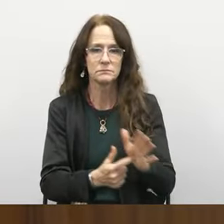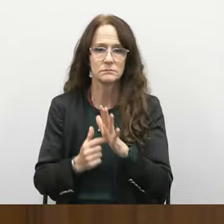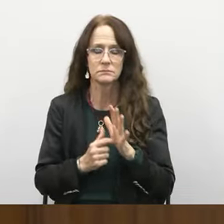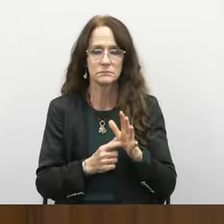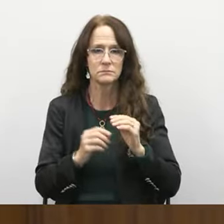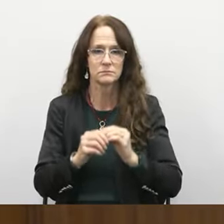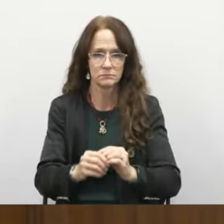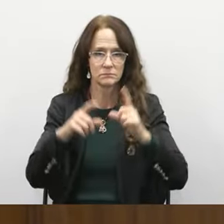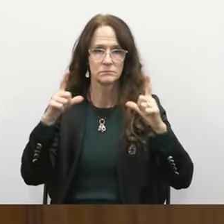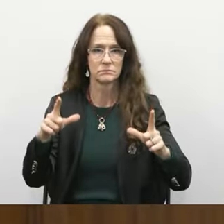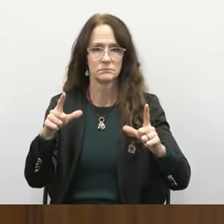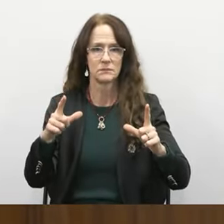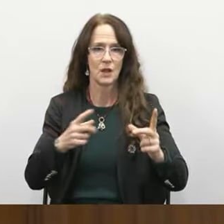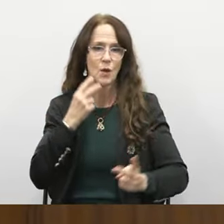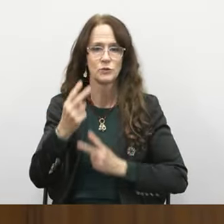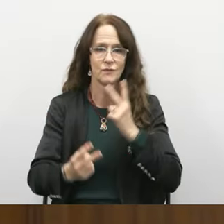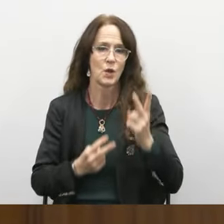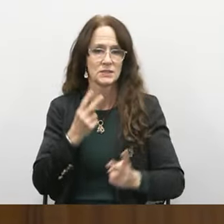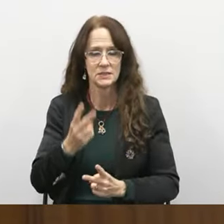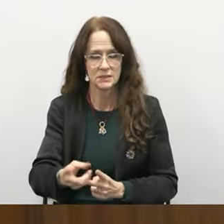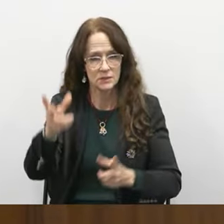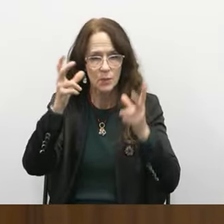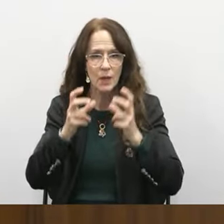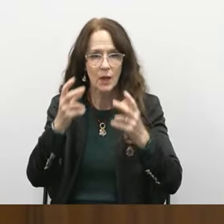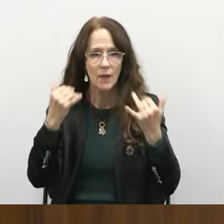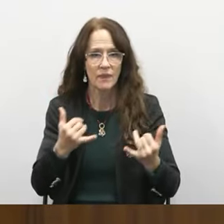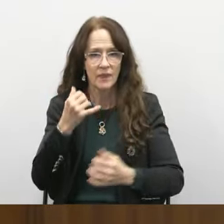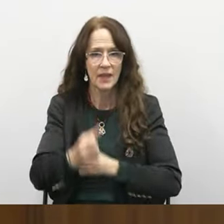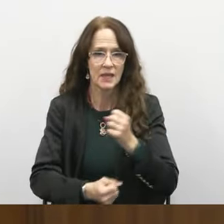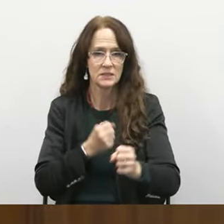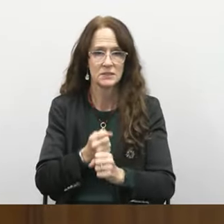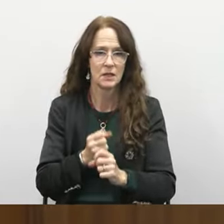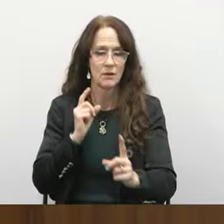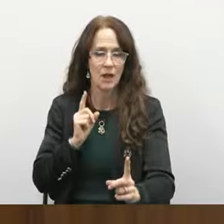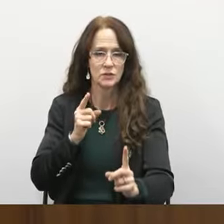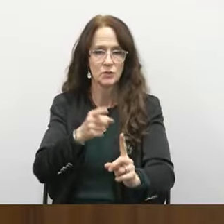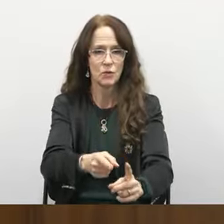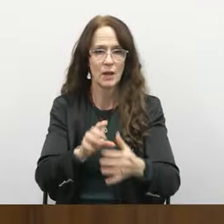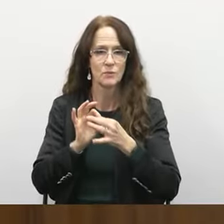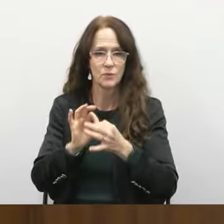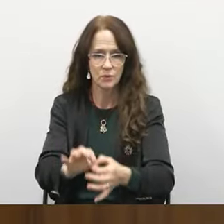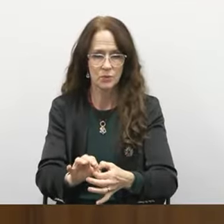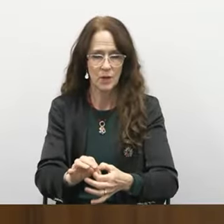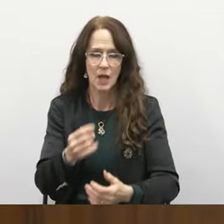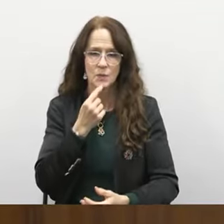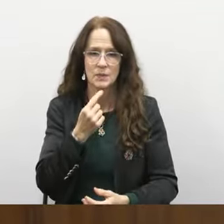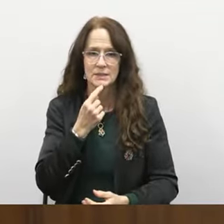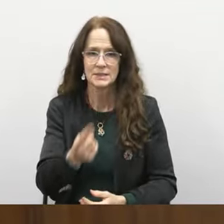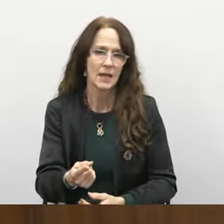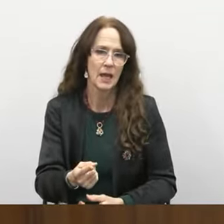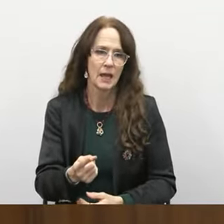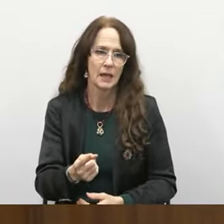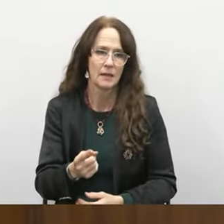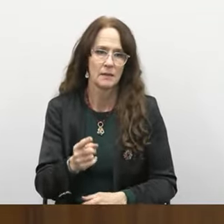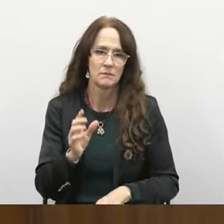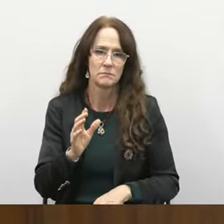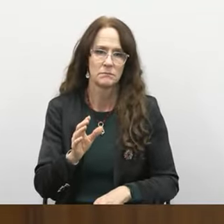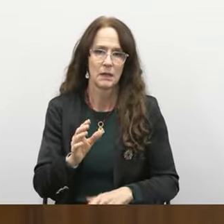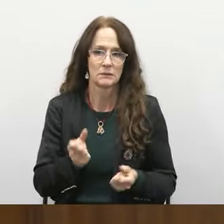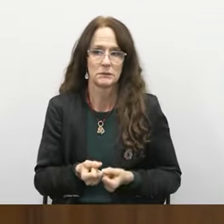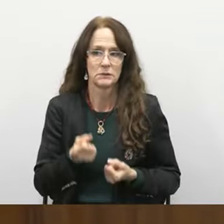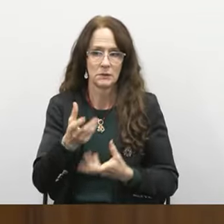magnify the voices that we're hearing here, that there is a direct correlation, and I would say, and I would argue, a causal